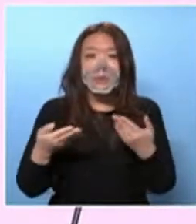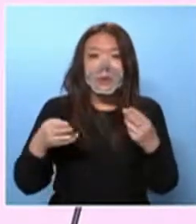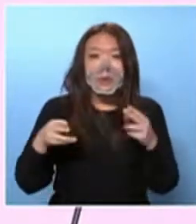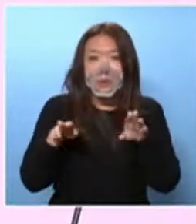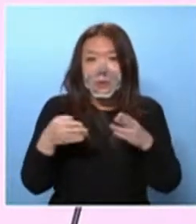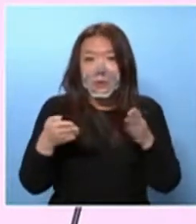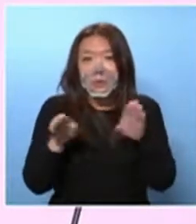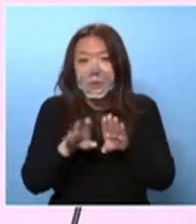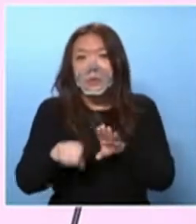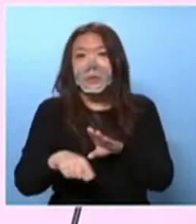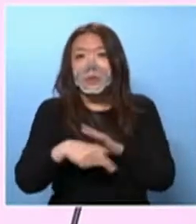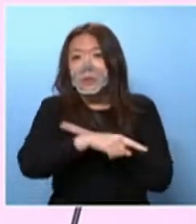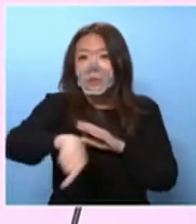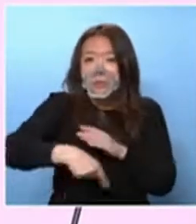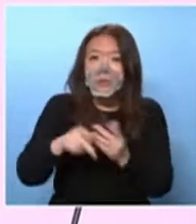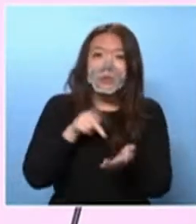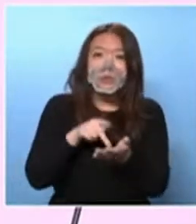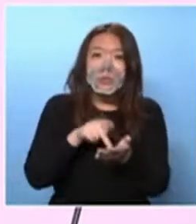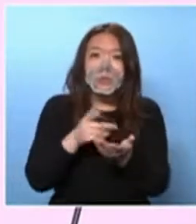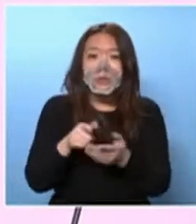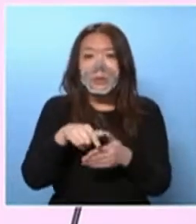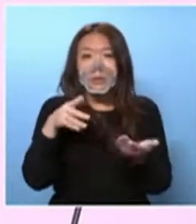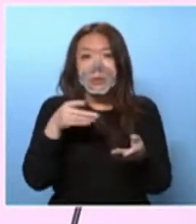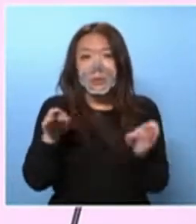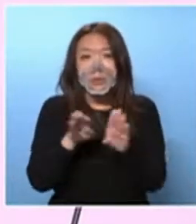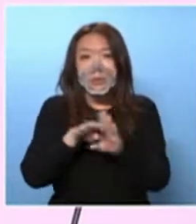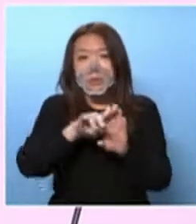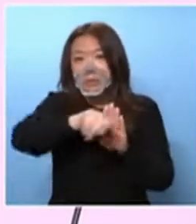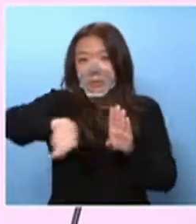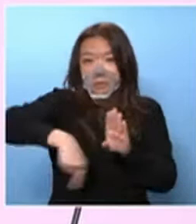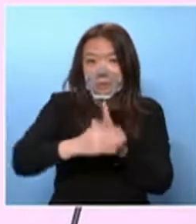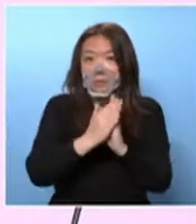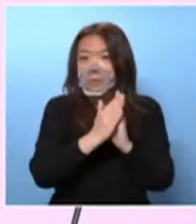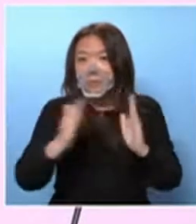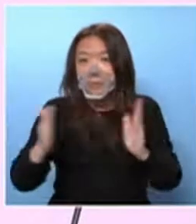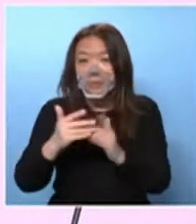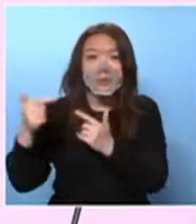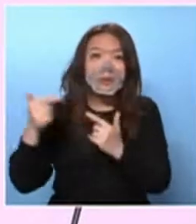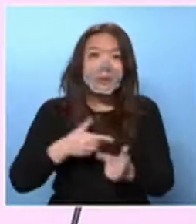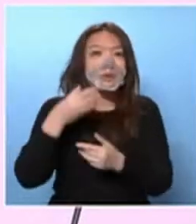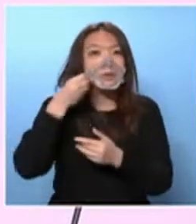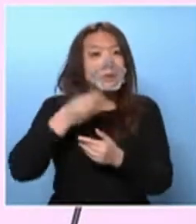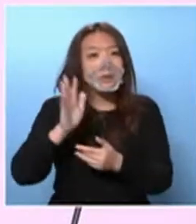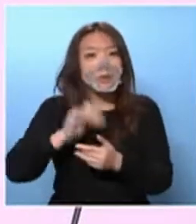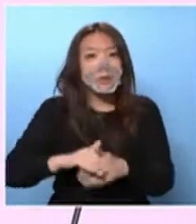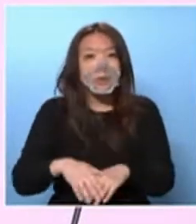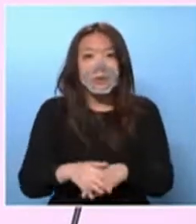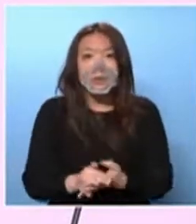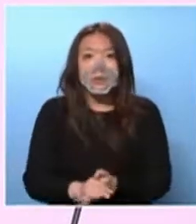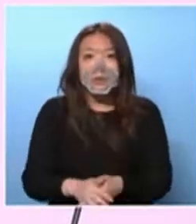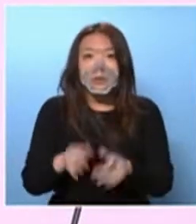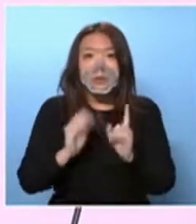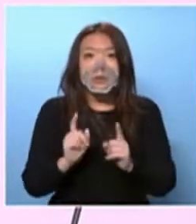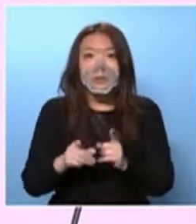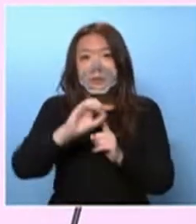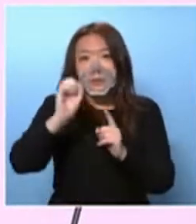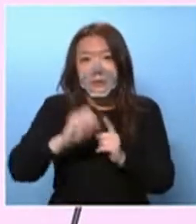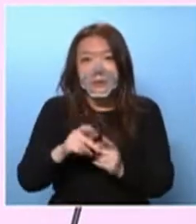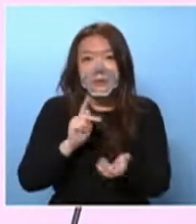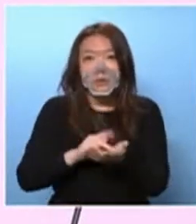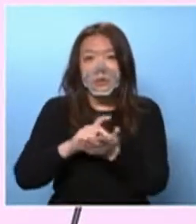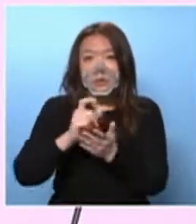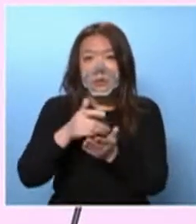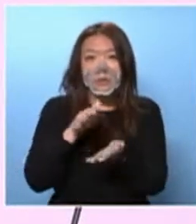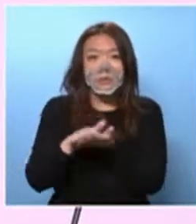have to close their properties at the request of the government will continue to receive full rental waiver for the duration of the